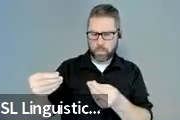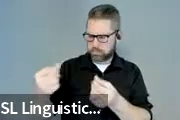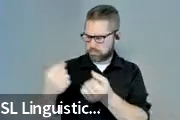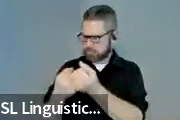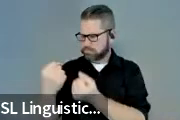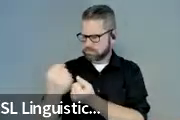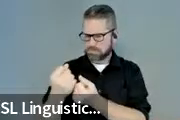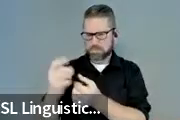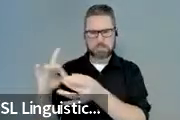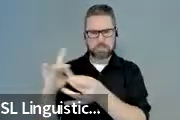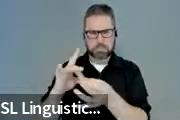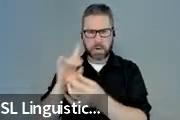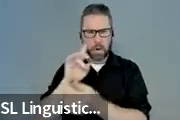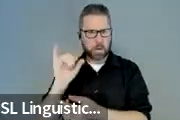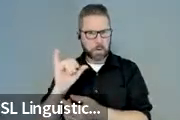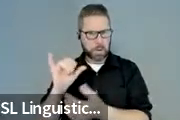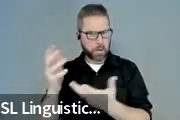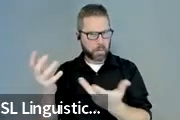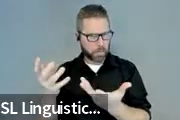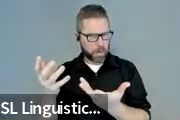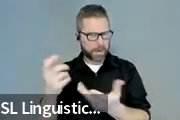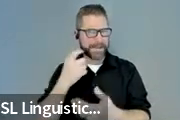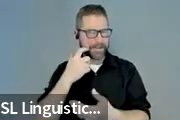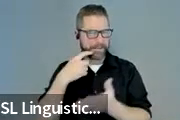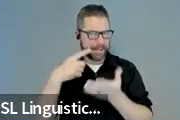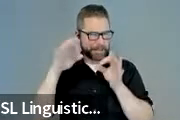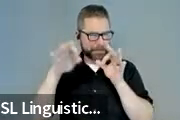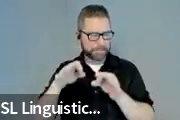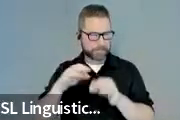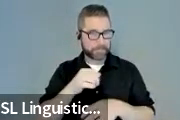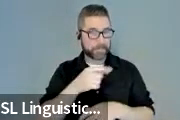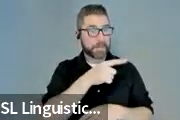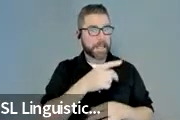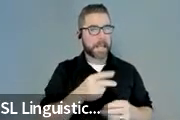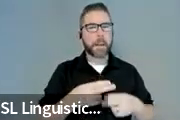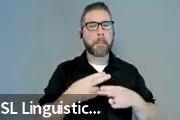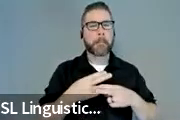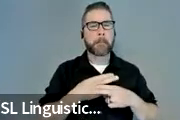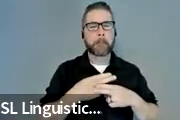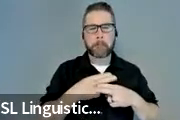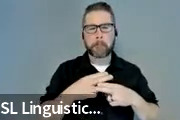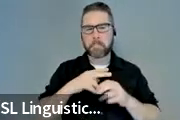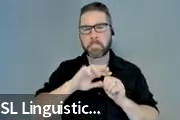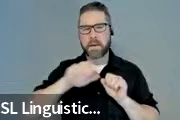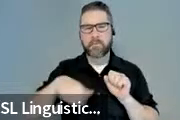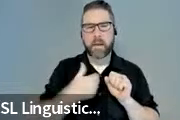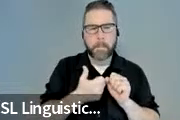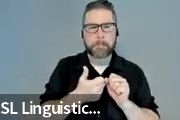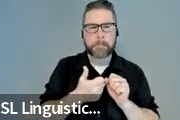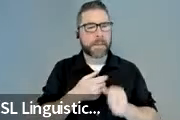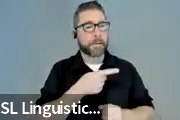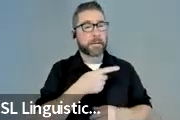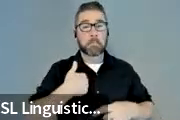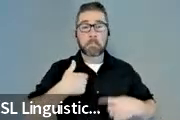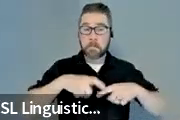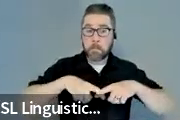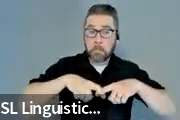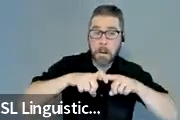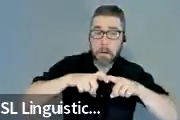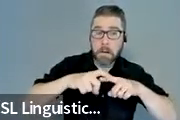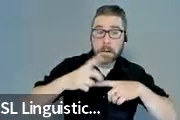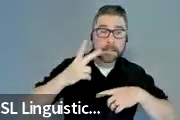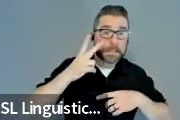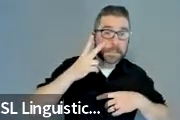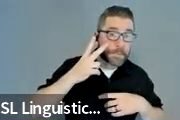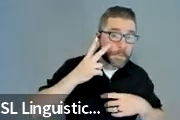I'll pause there. The next is just a quick update. I'll pause there and see if there are other, like, in